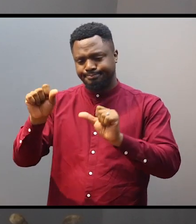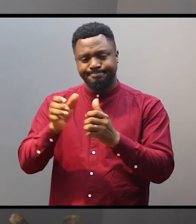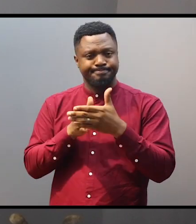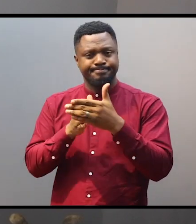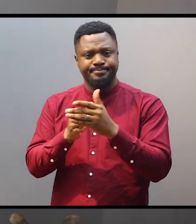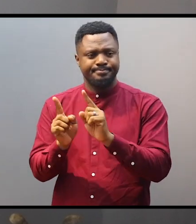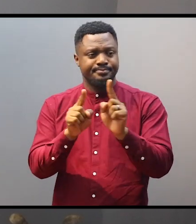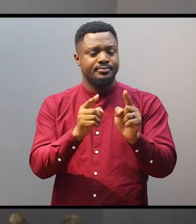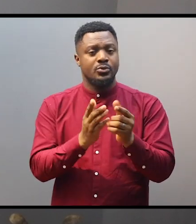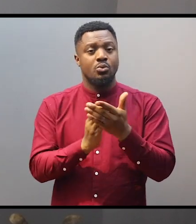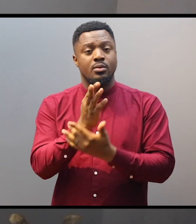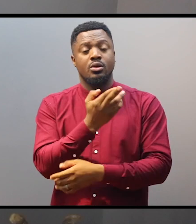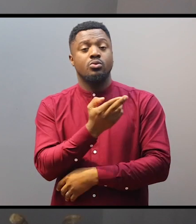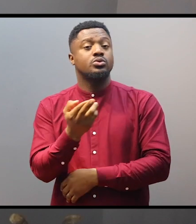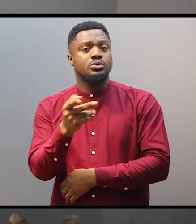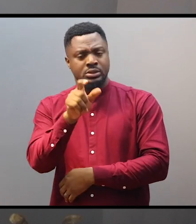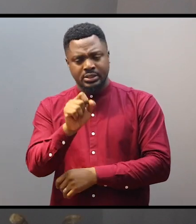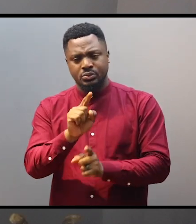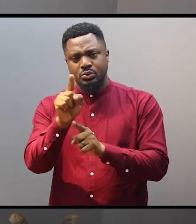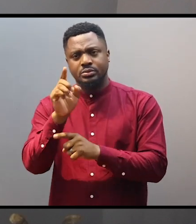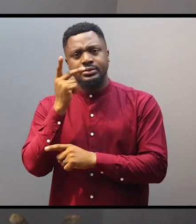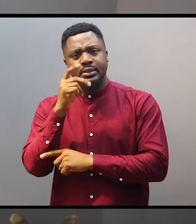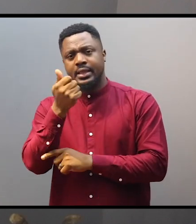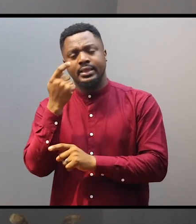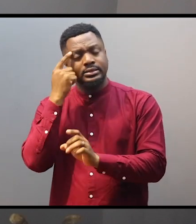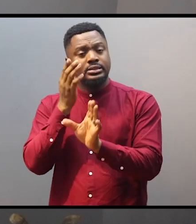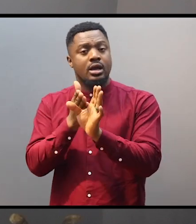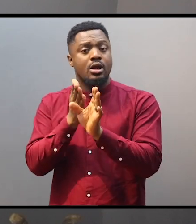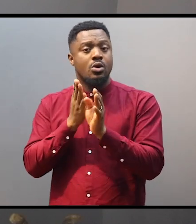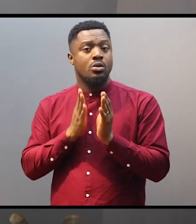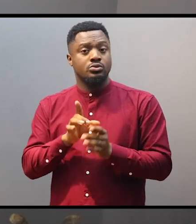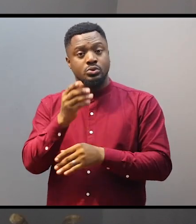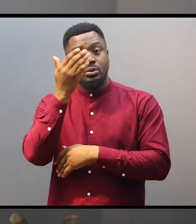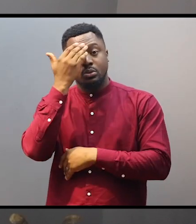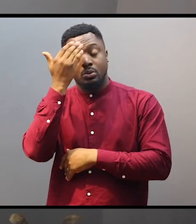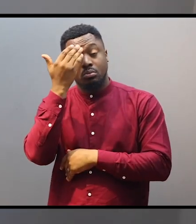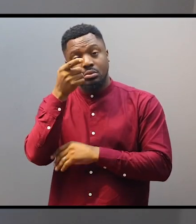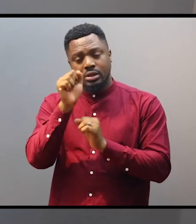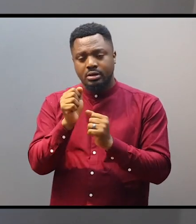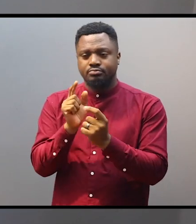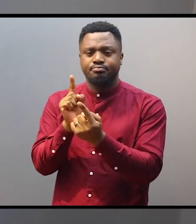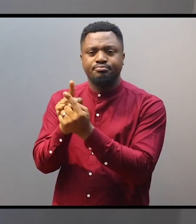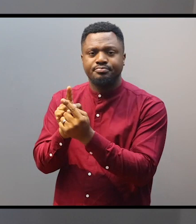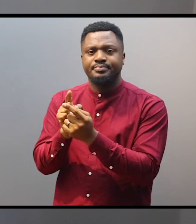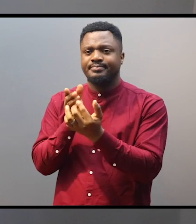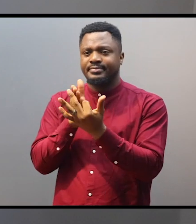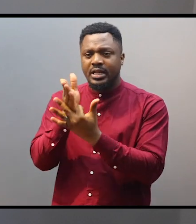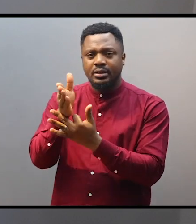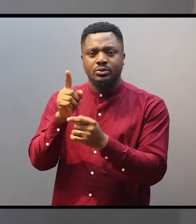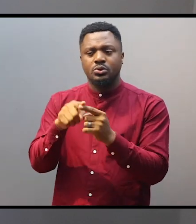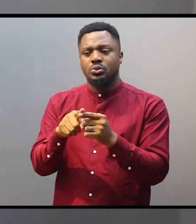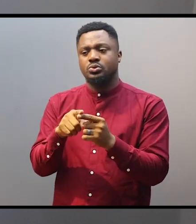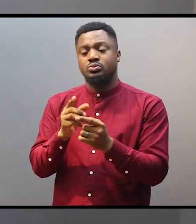you to the right resources. You can also see any psychologist that you know. They can also assess the child and direct you to the